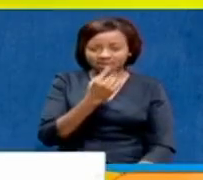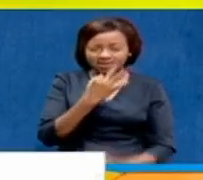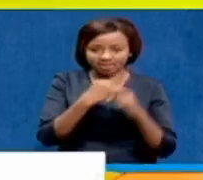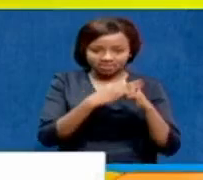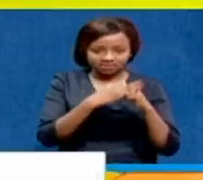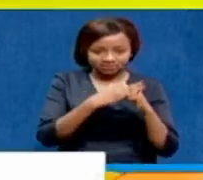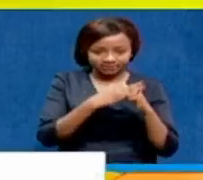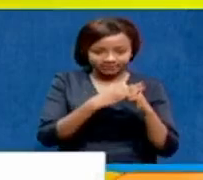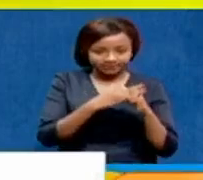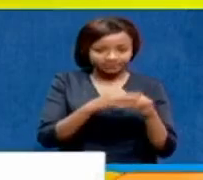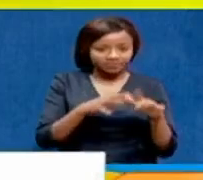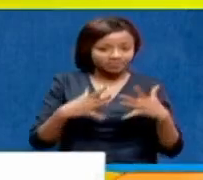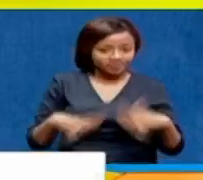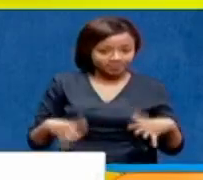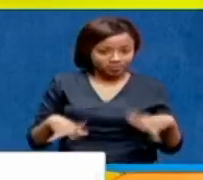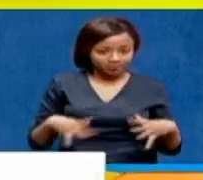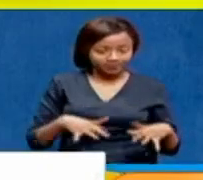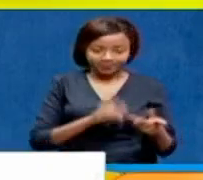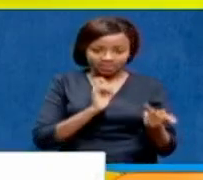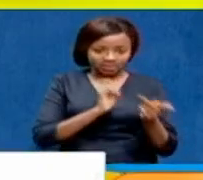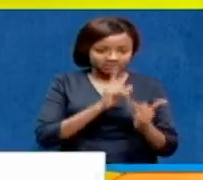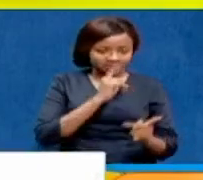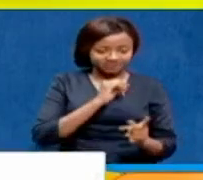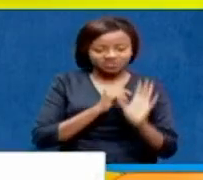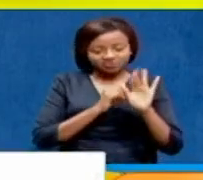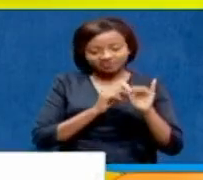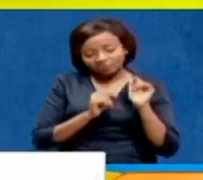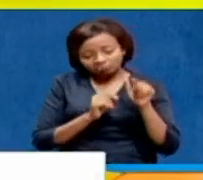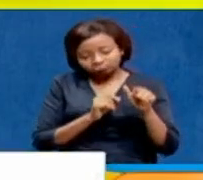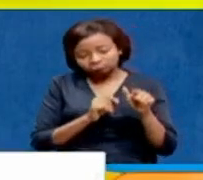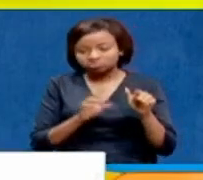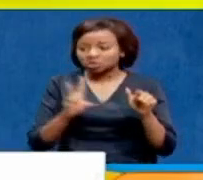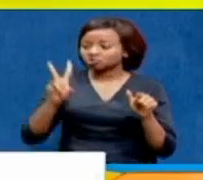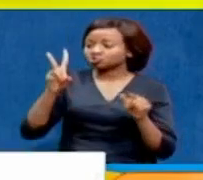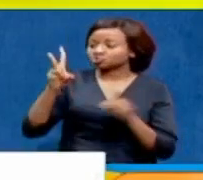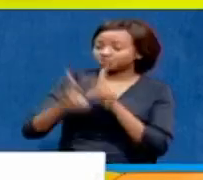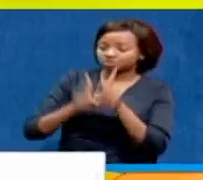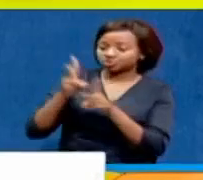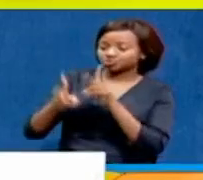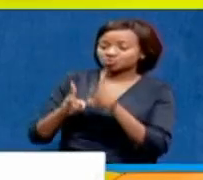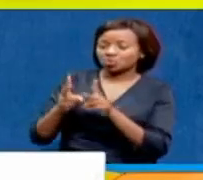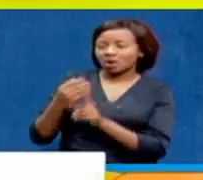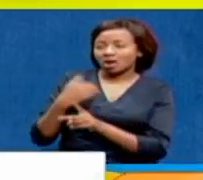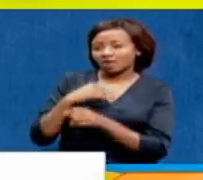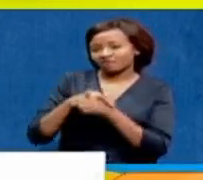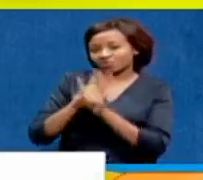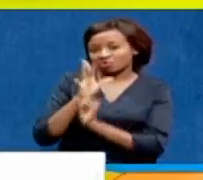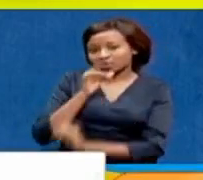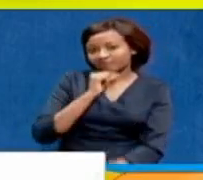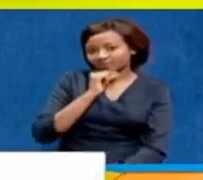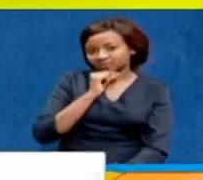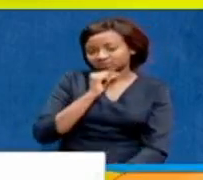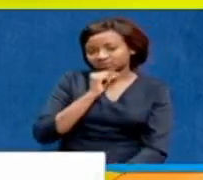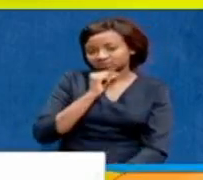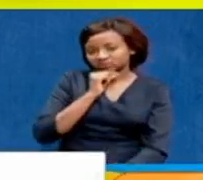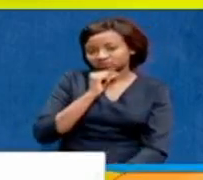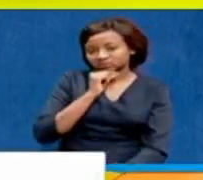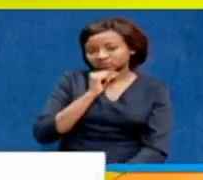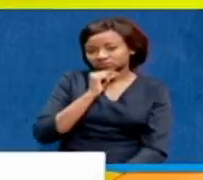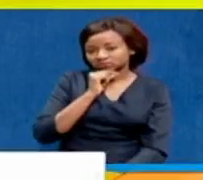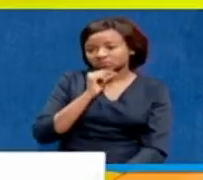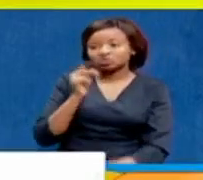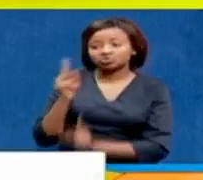1,108 samples. Of these, 22 have turned positive for